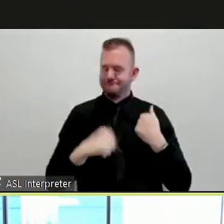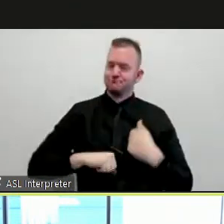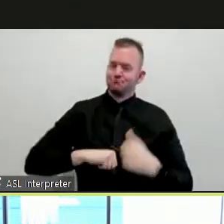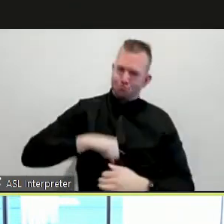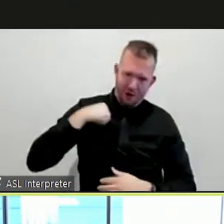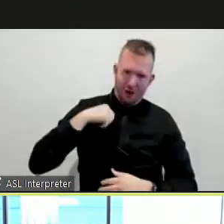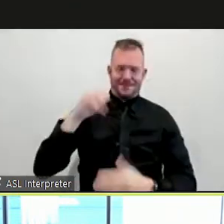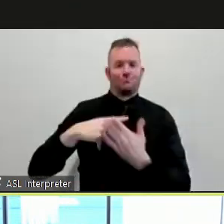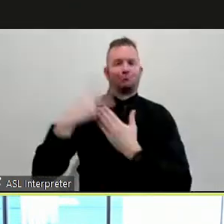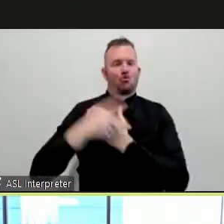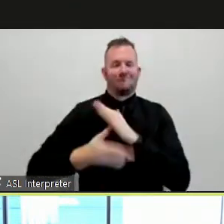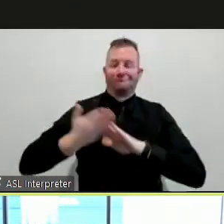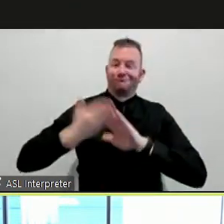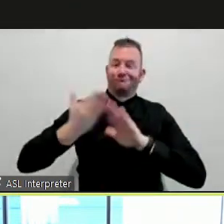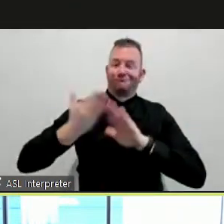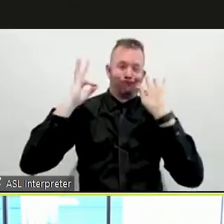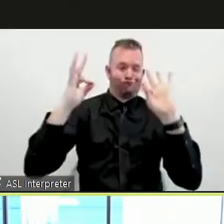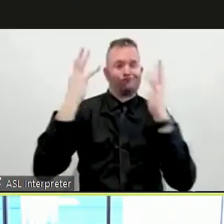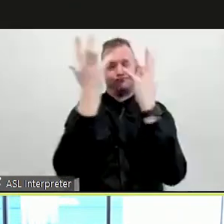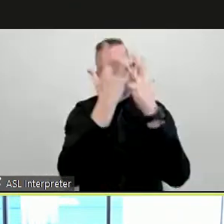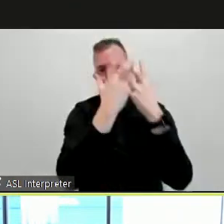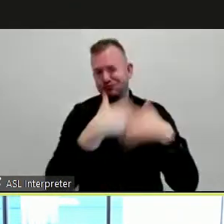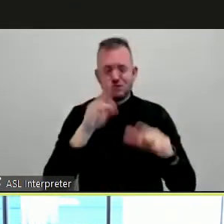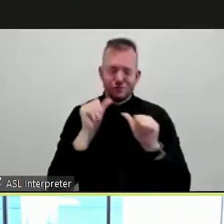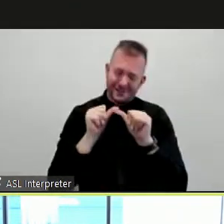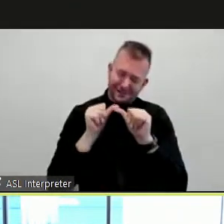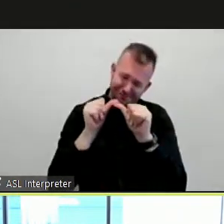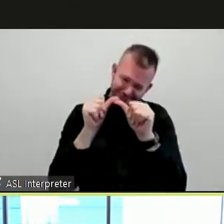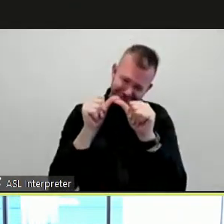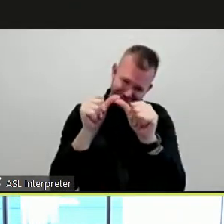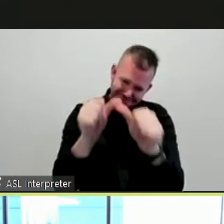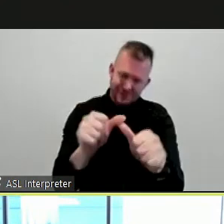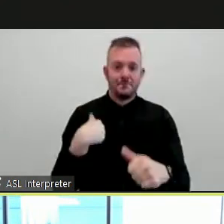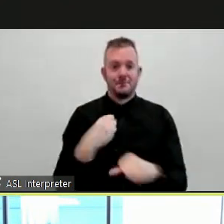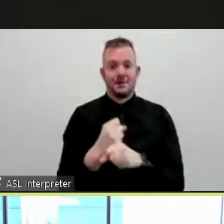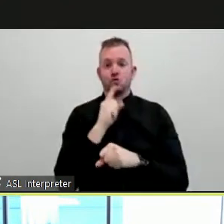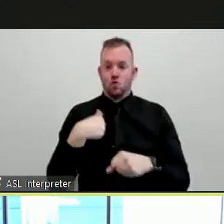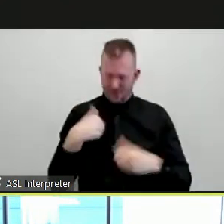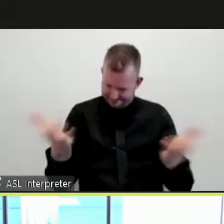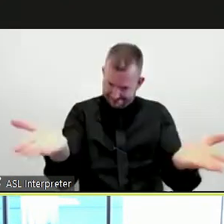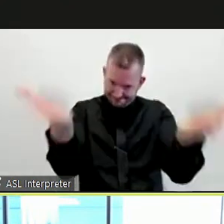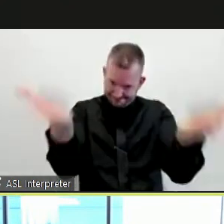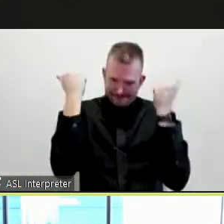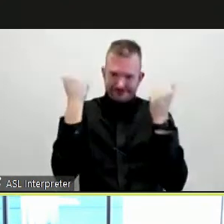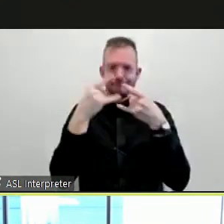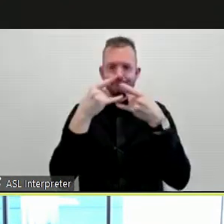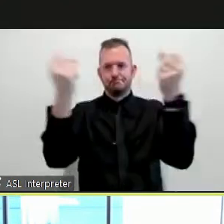to make sure that we're doing our part to get in-person learning going. If we go to the next slide,